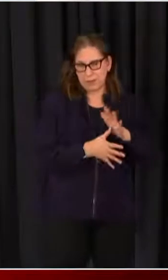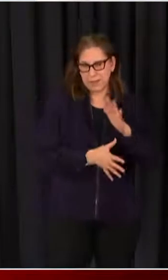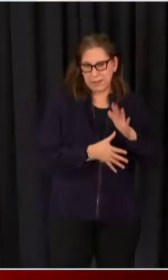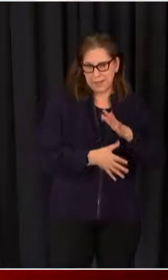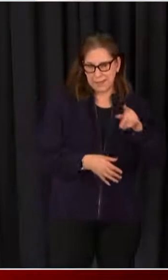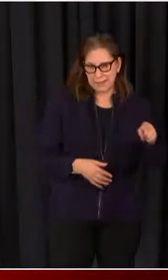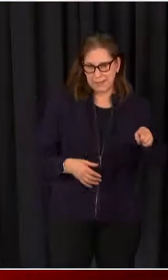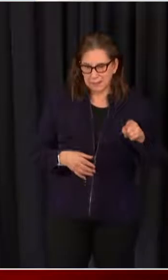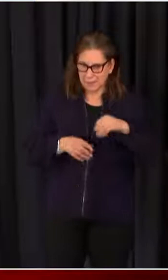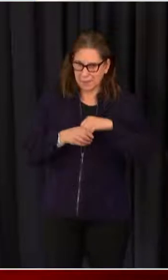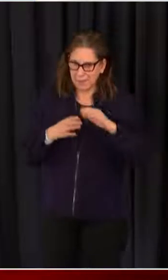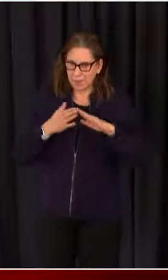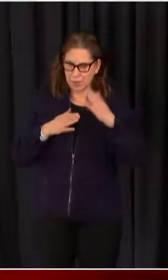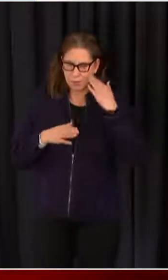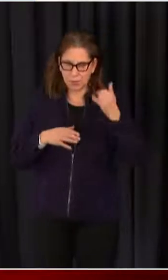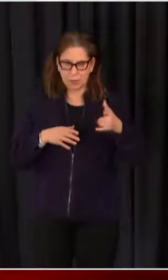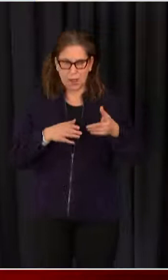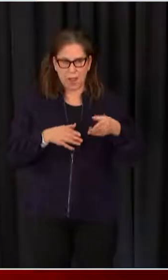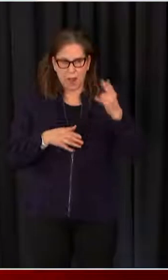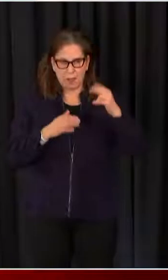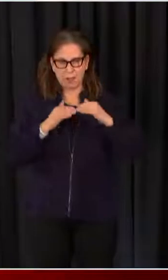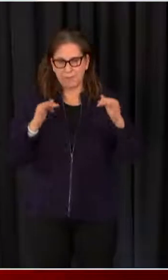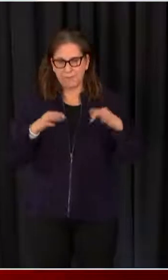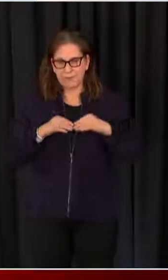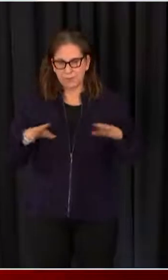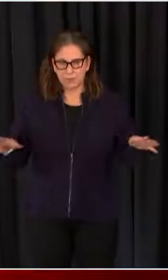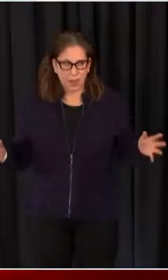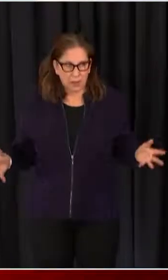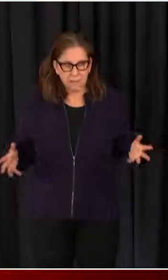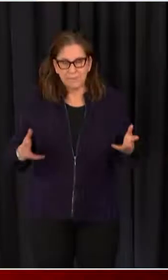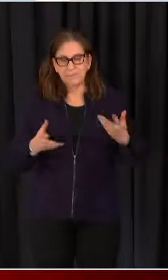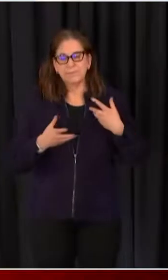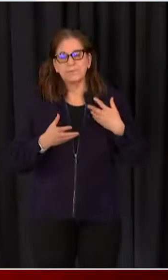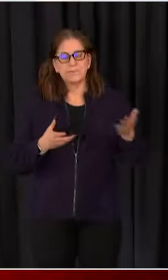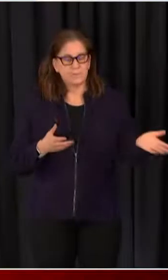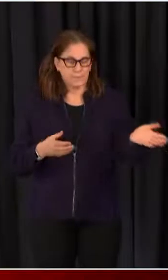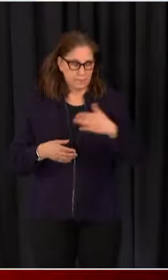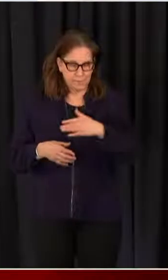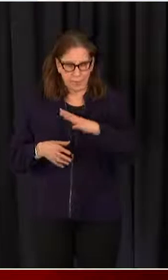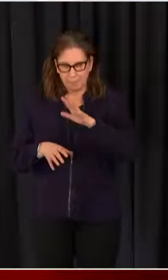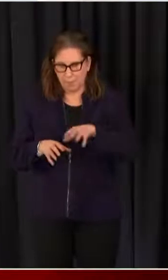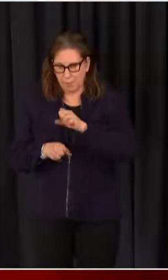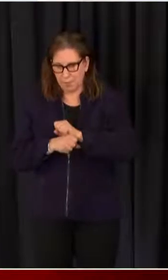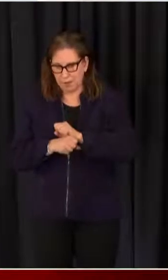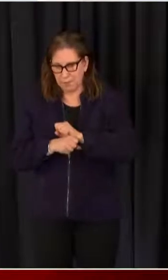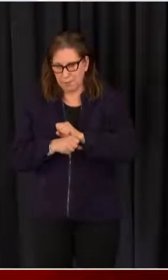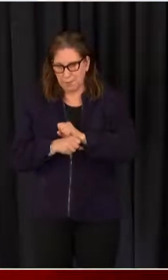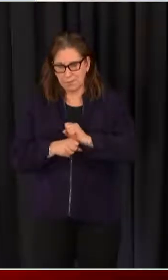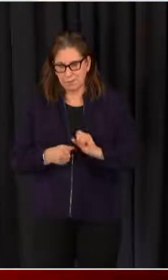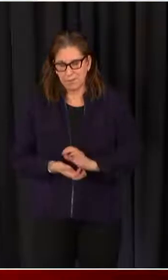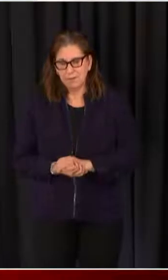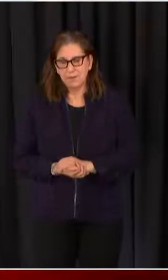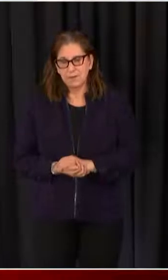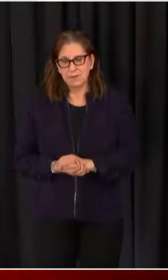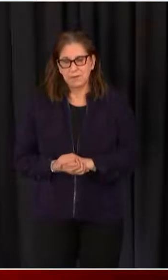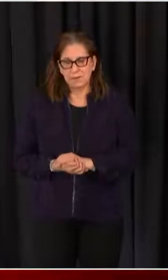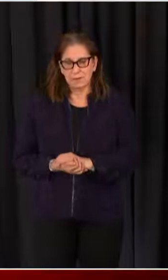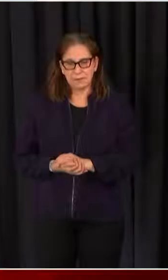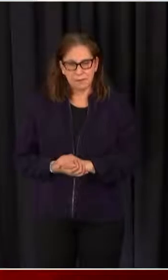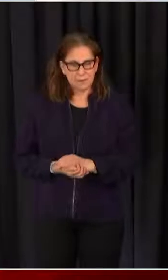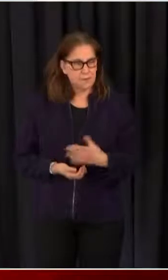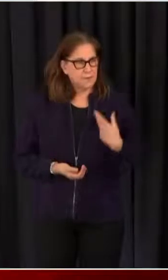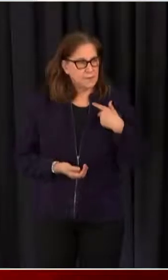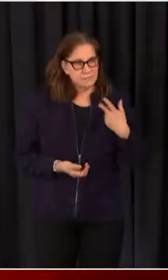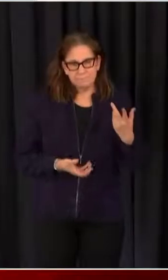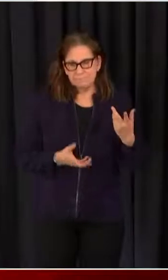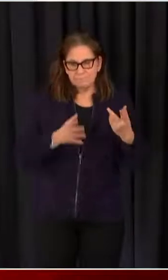communities that have the highest burden of disease, and we need to continue that process through the appointment scheduling system. It's not effective to only locate